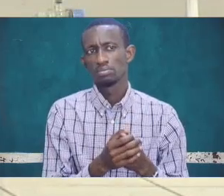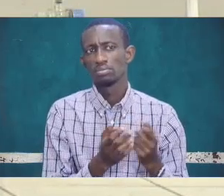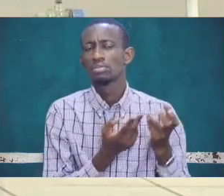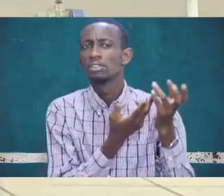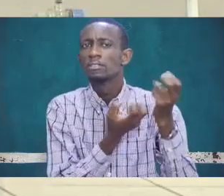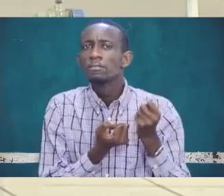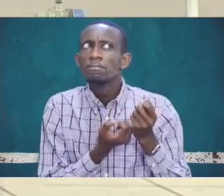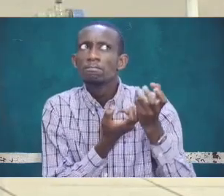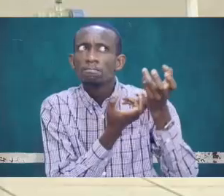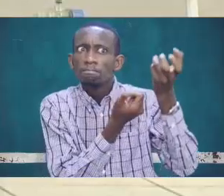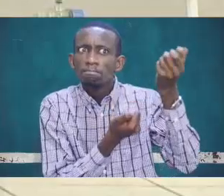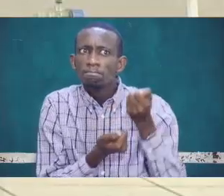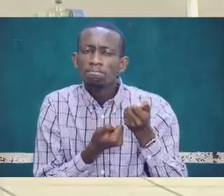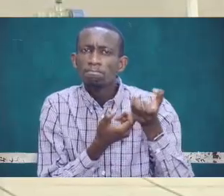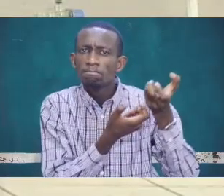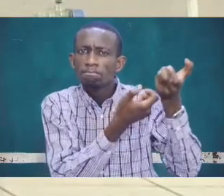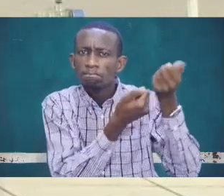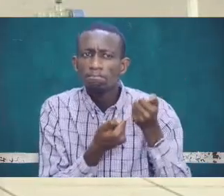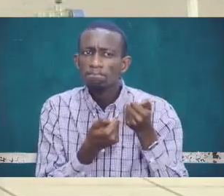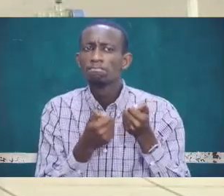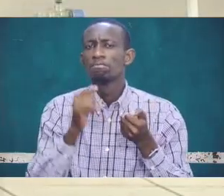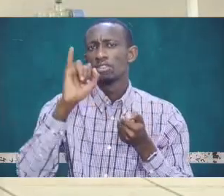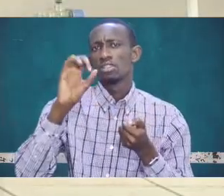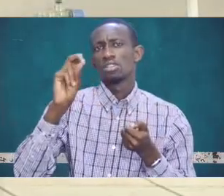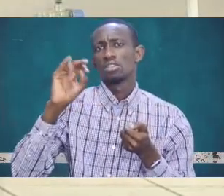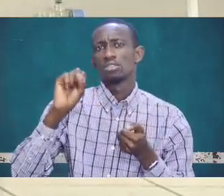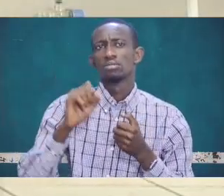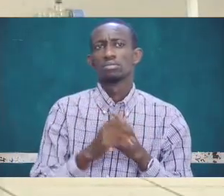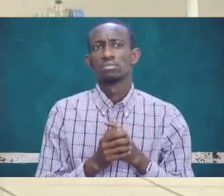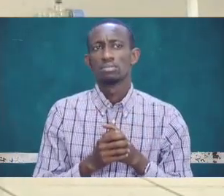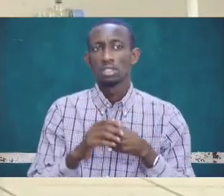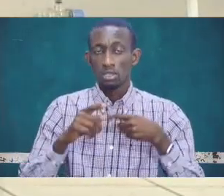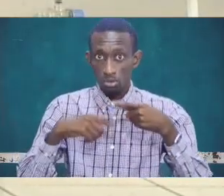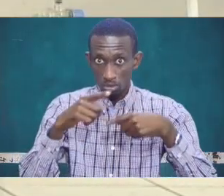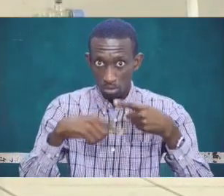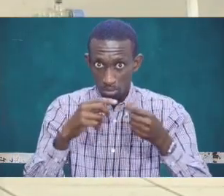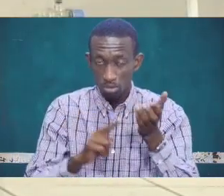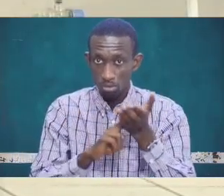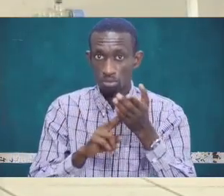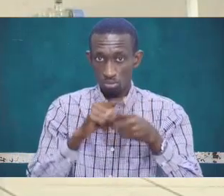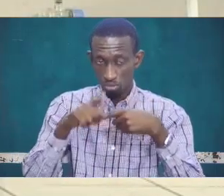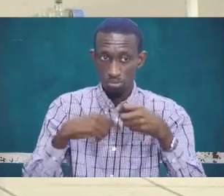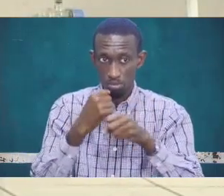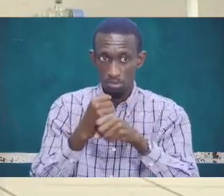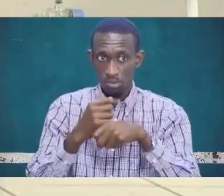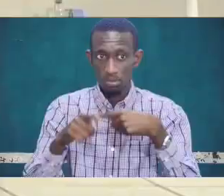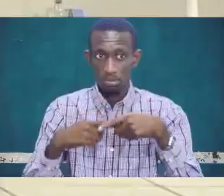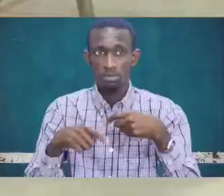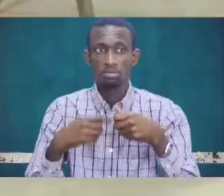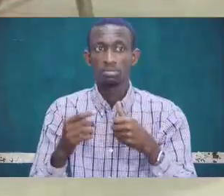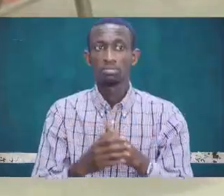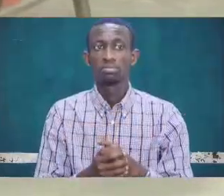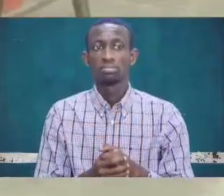iron powder gets out of the sand. So if you keep doing that, then it continues as